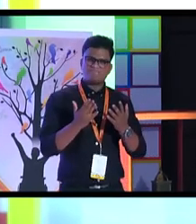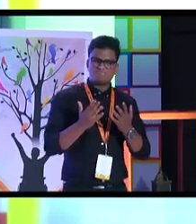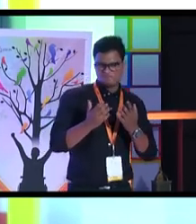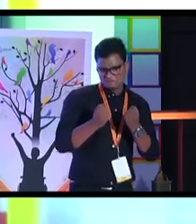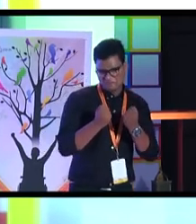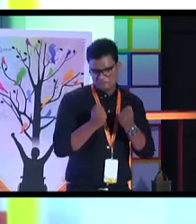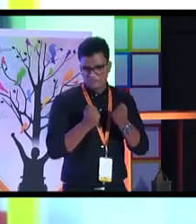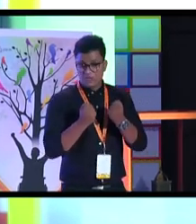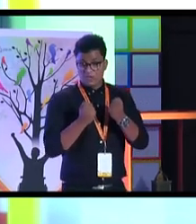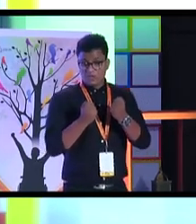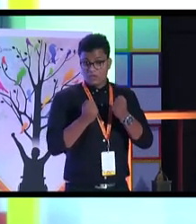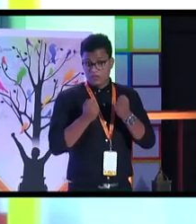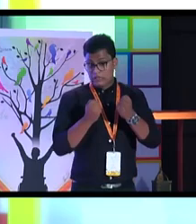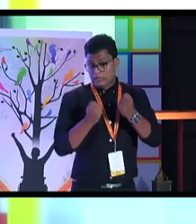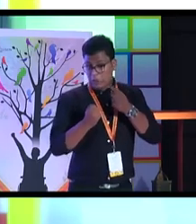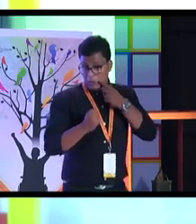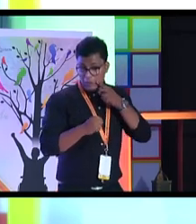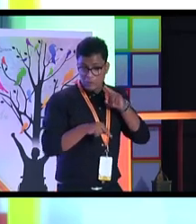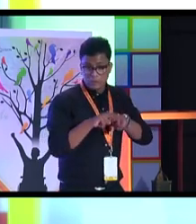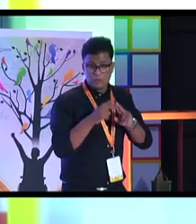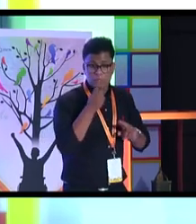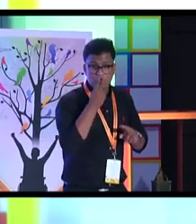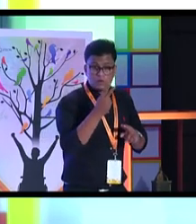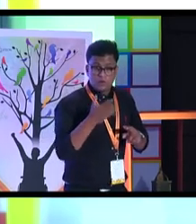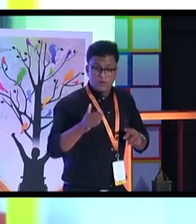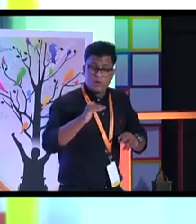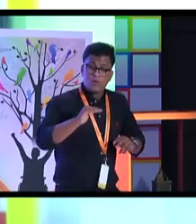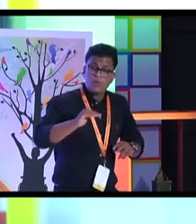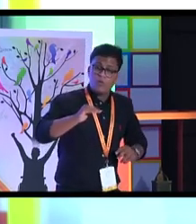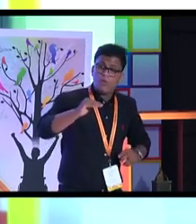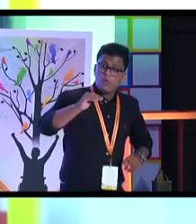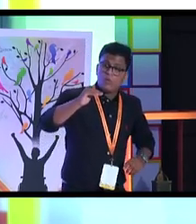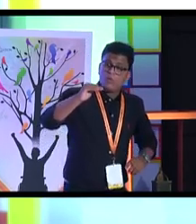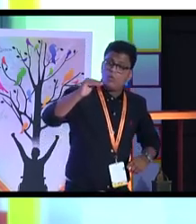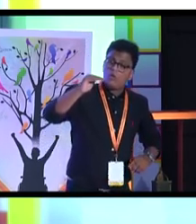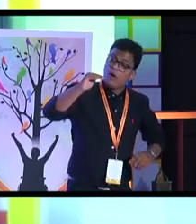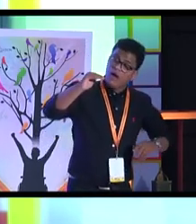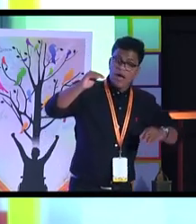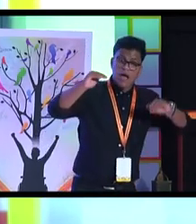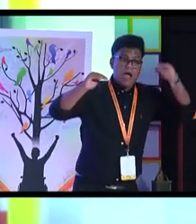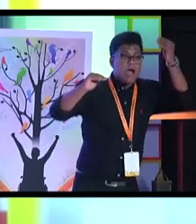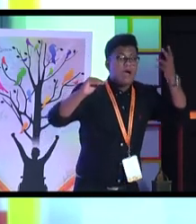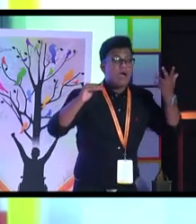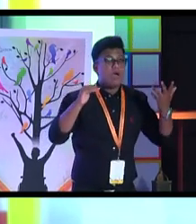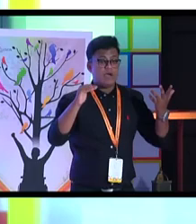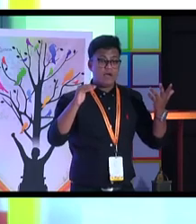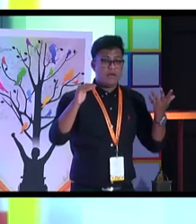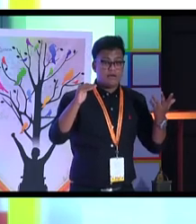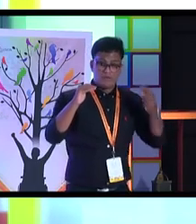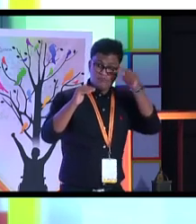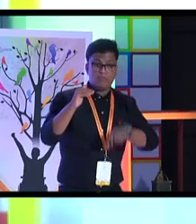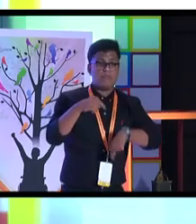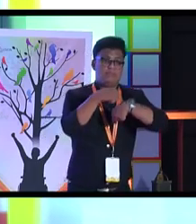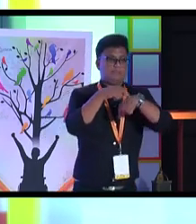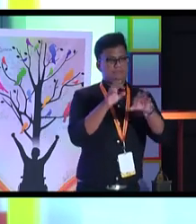unless we see that there is something in it for all of them when they grow, I think all what we do becomes insignificant. And that is